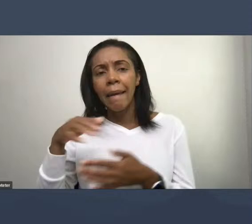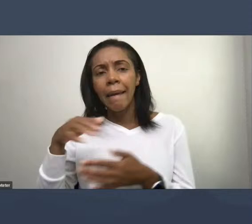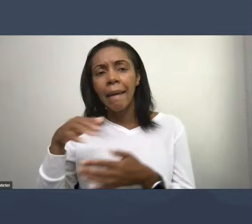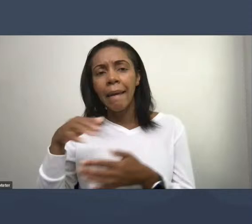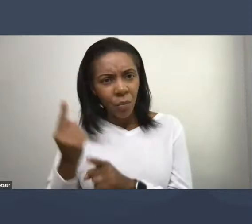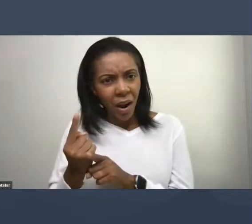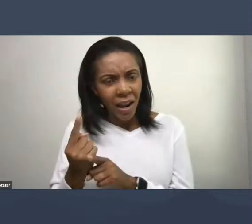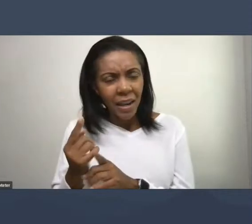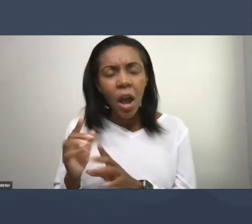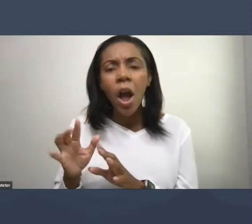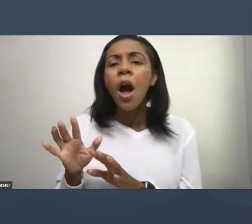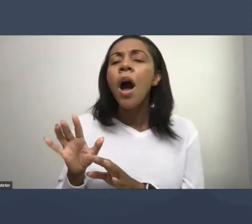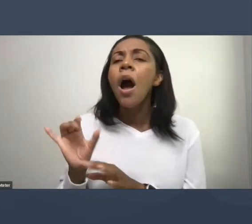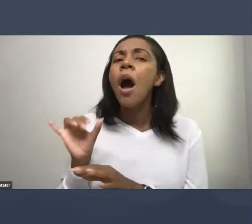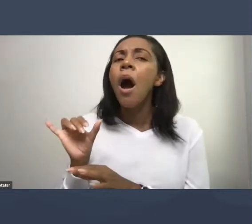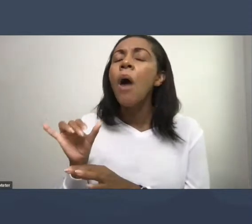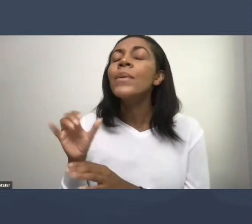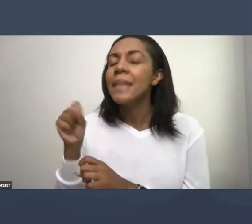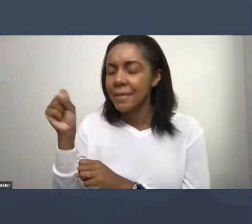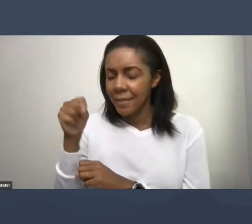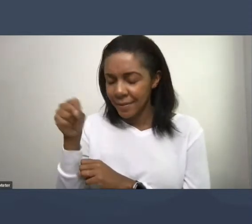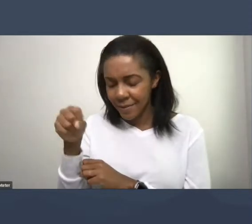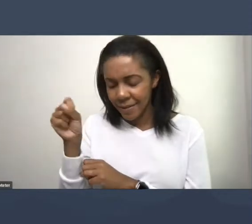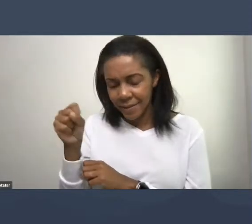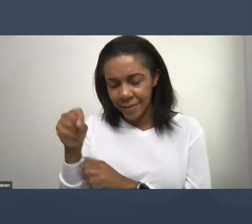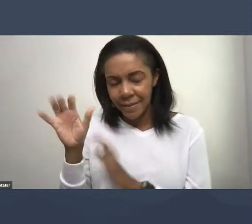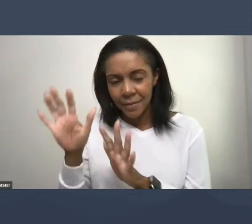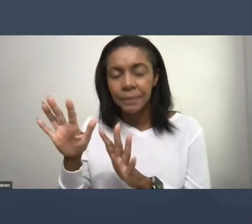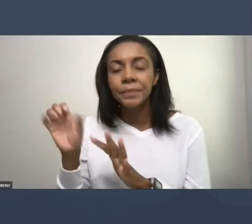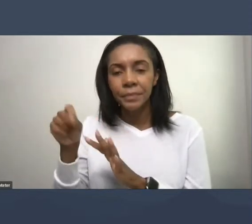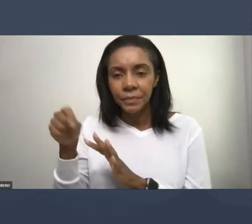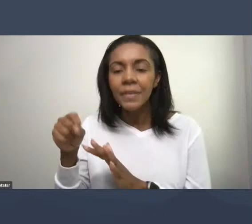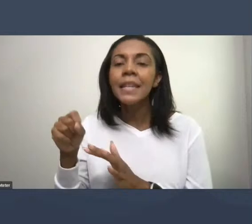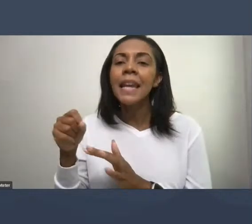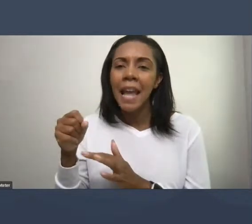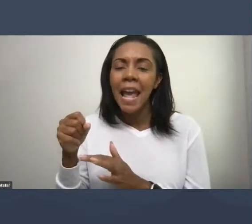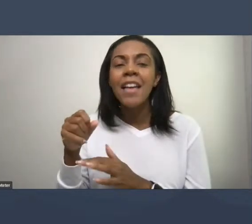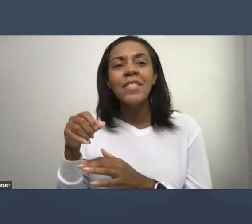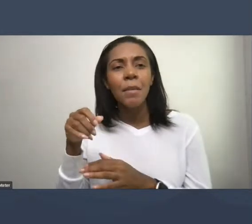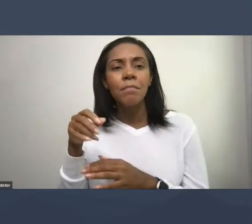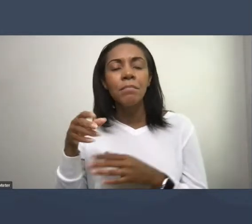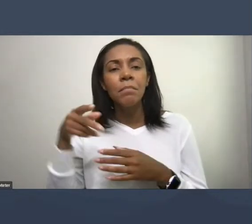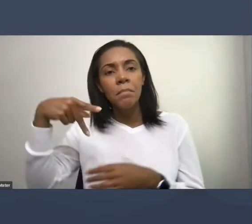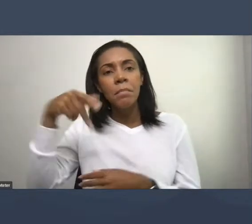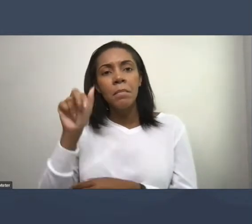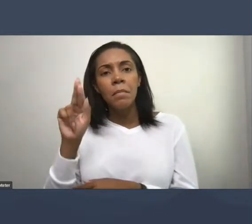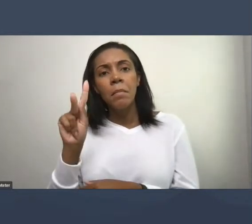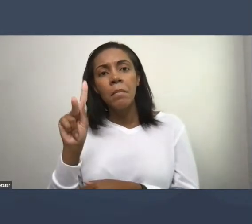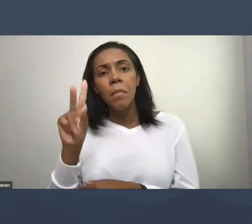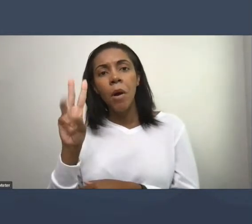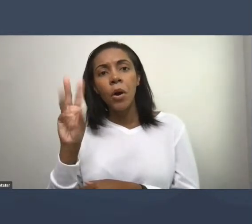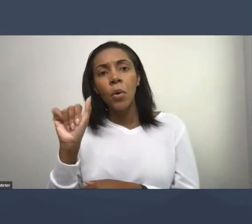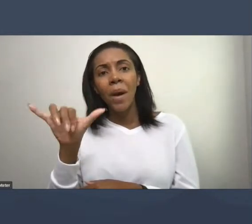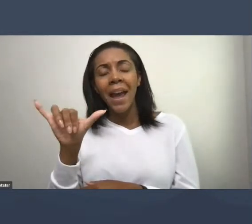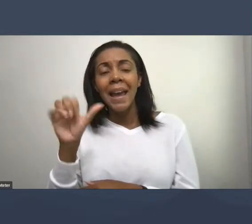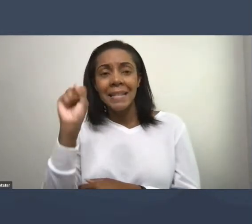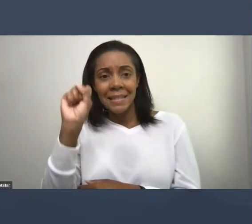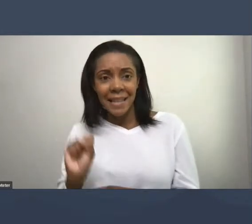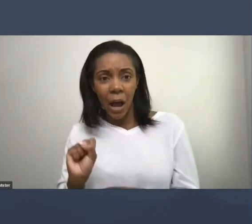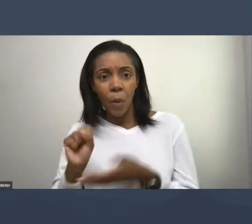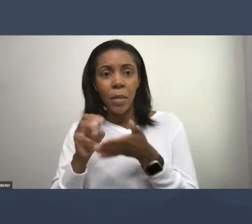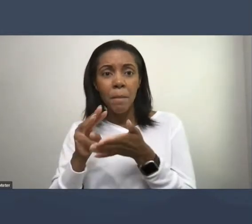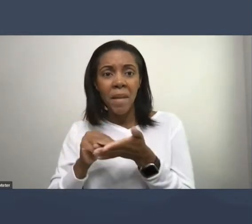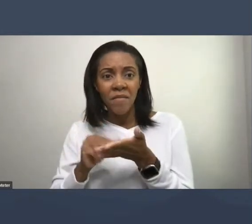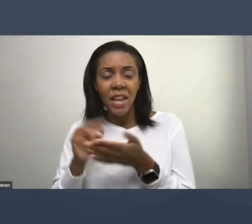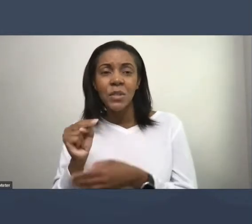gosh, yes. Service. They're pretty much in the parkway, some in South Memphis, some in North Memphis. So